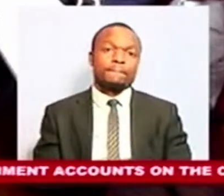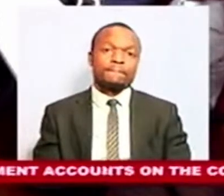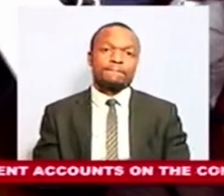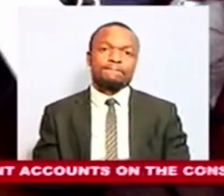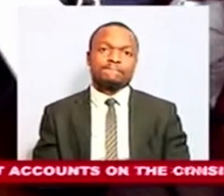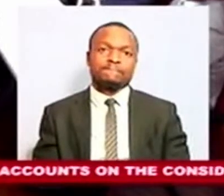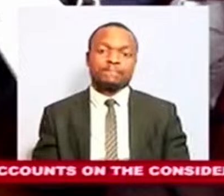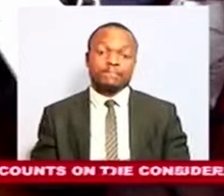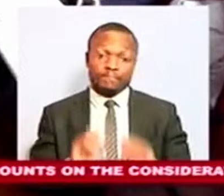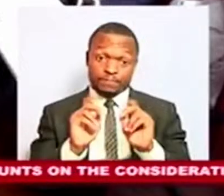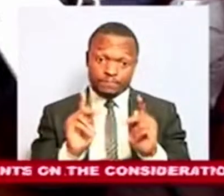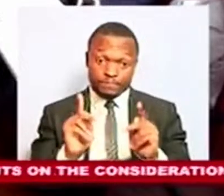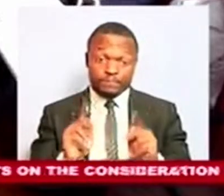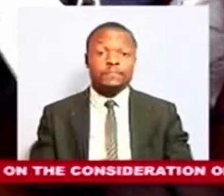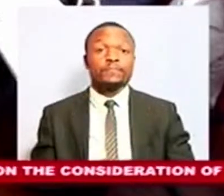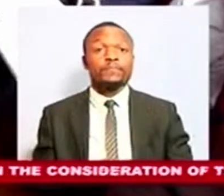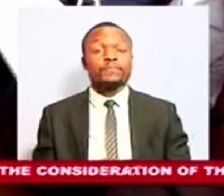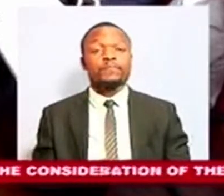Okay.